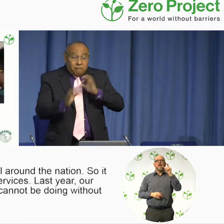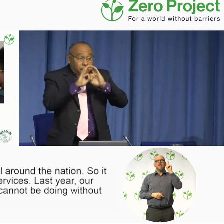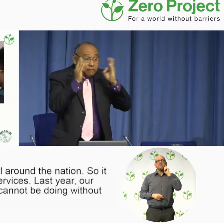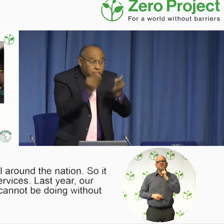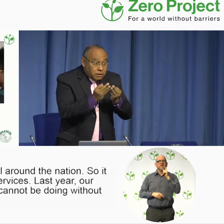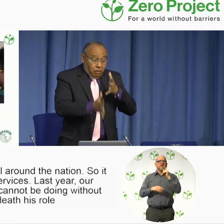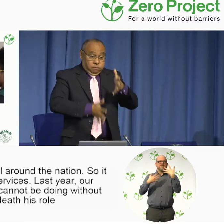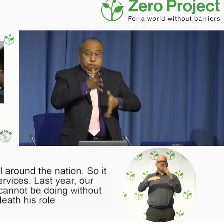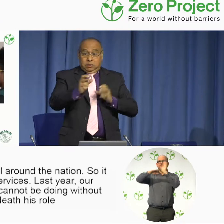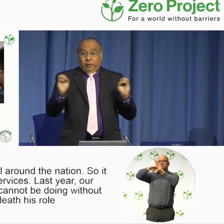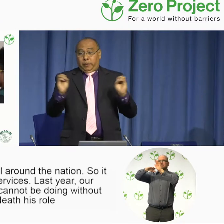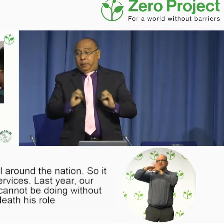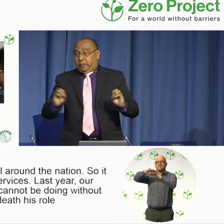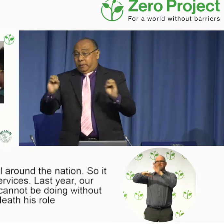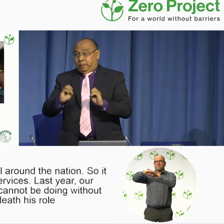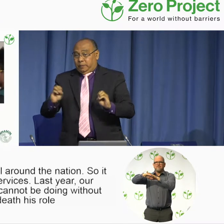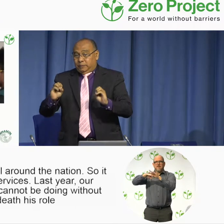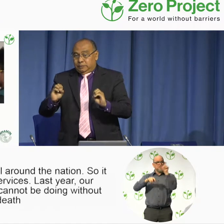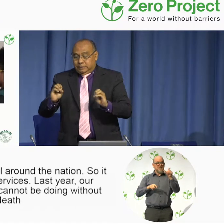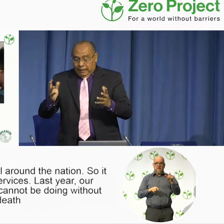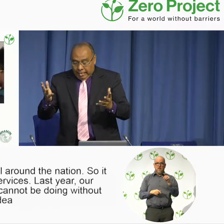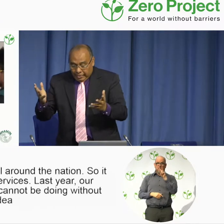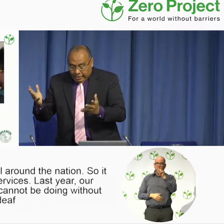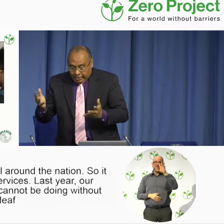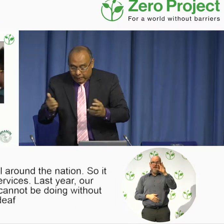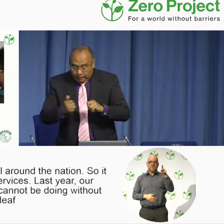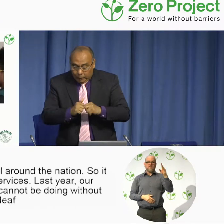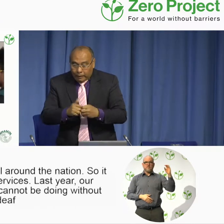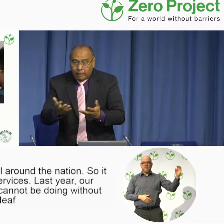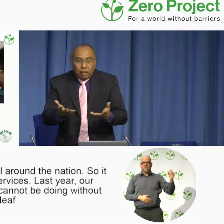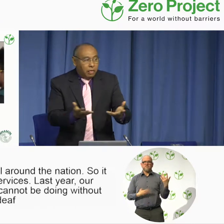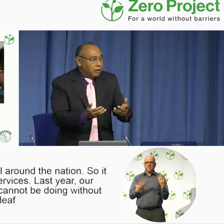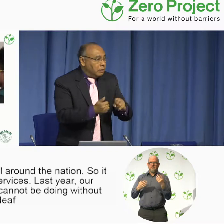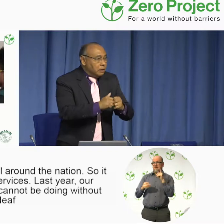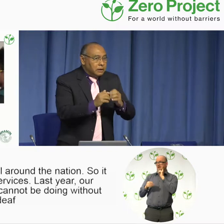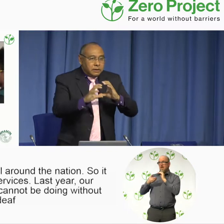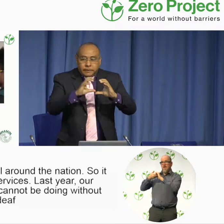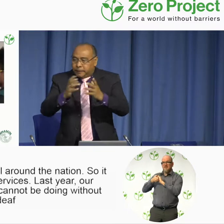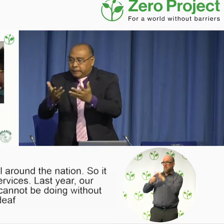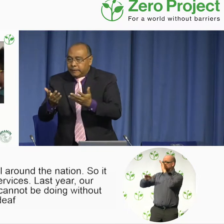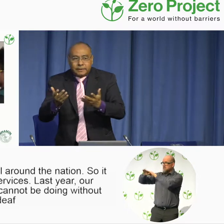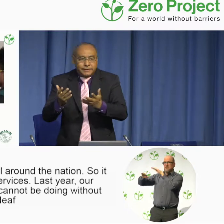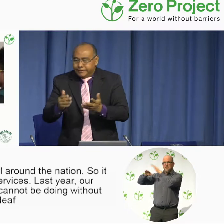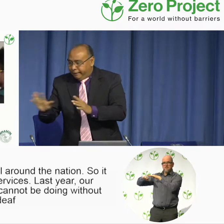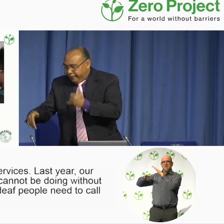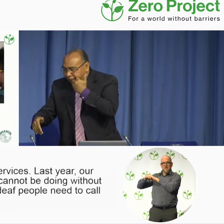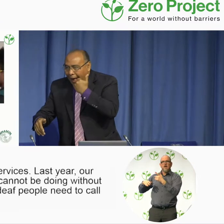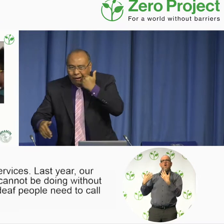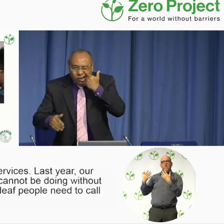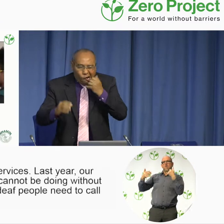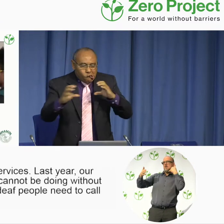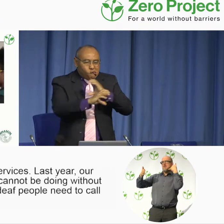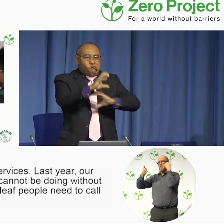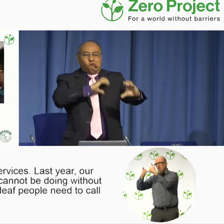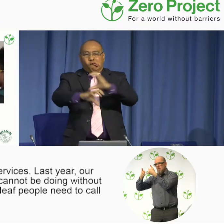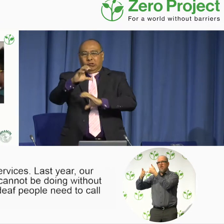relay service, the Centro de Relevo, deaf people need to call of their relatives or their friends